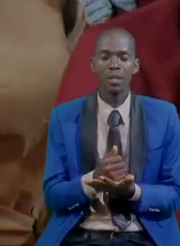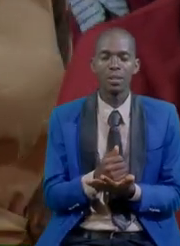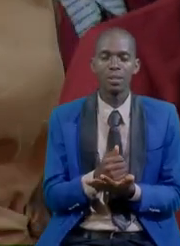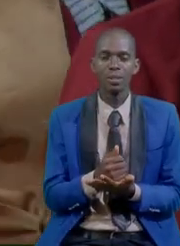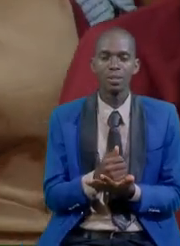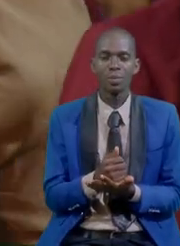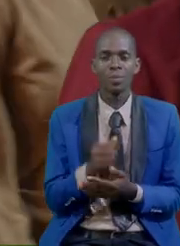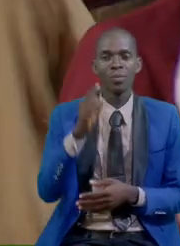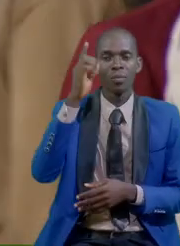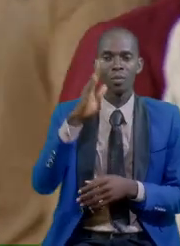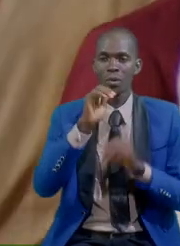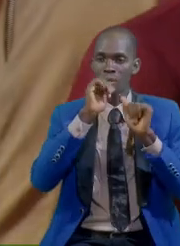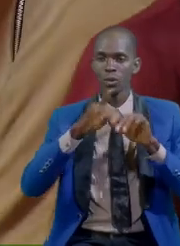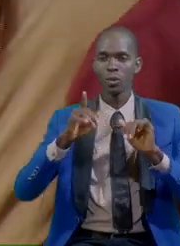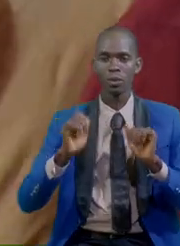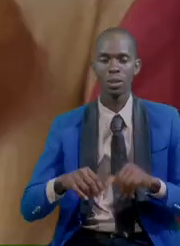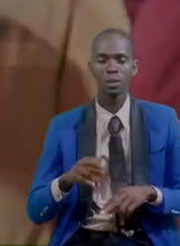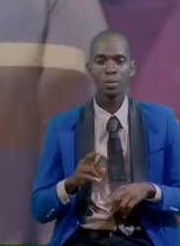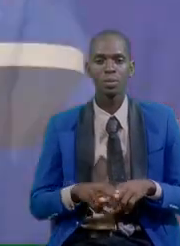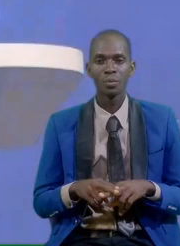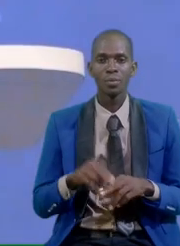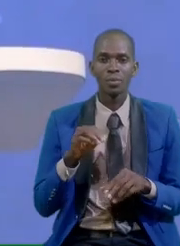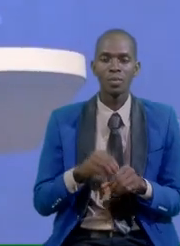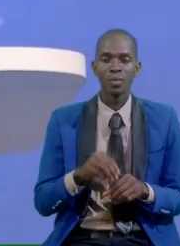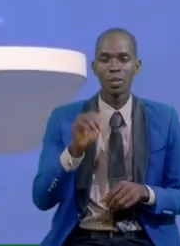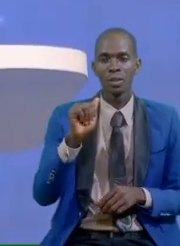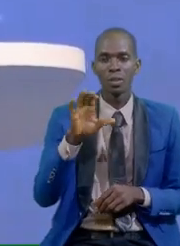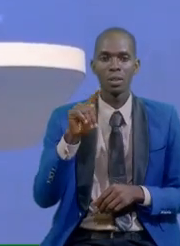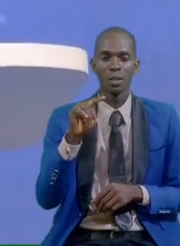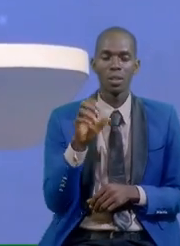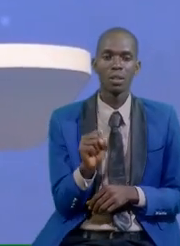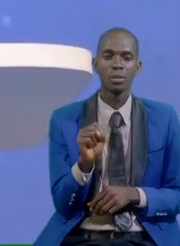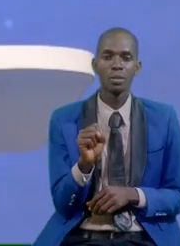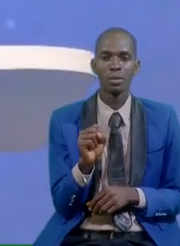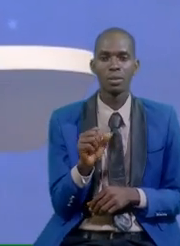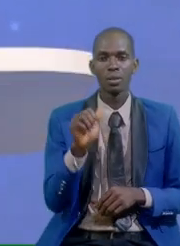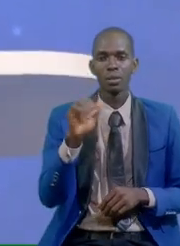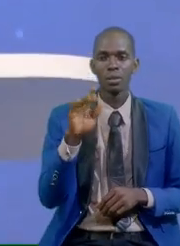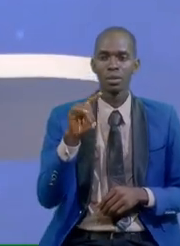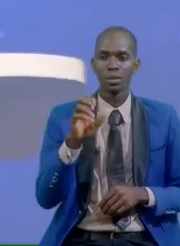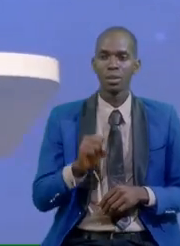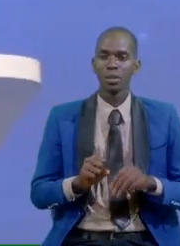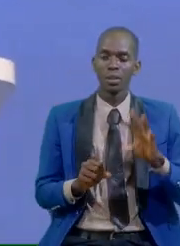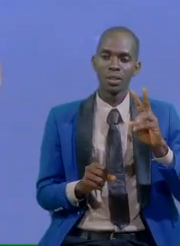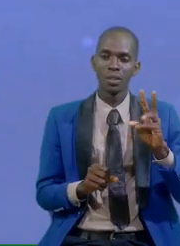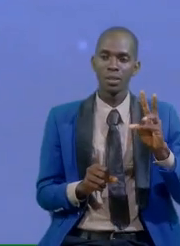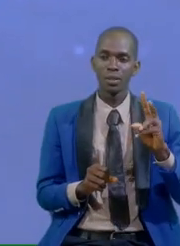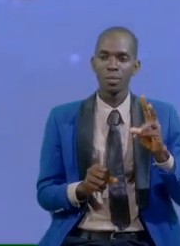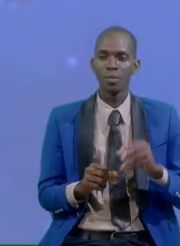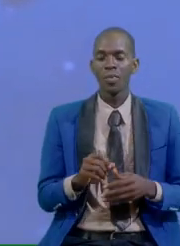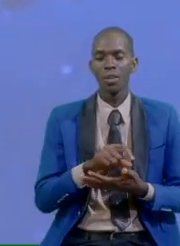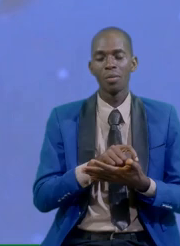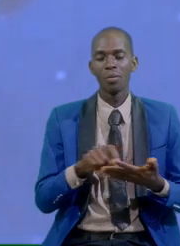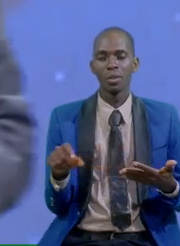God bless you. You can see them. We're coming to Acts of the Apostles, chapter 16. And I'm reading from